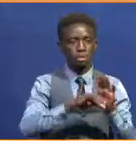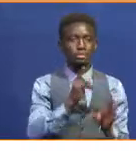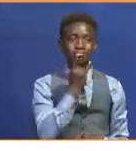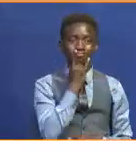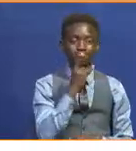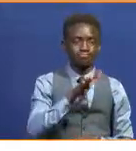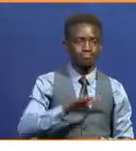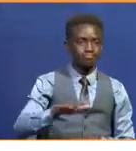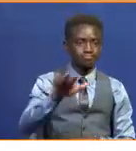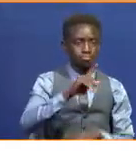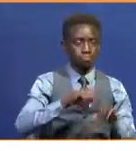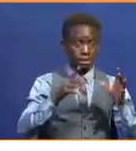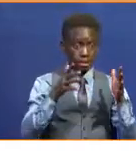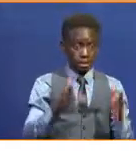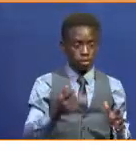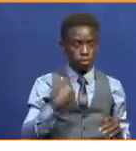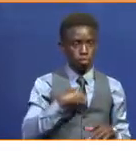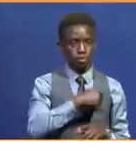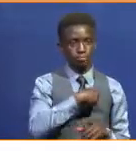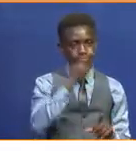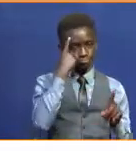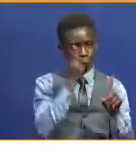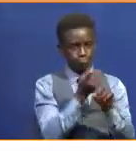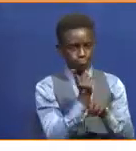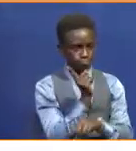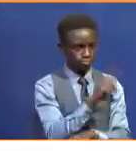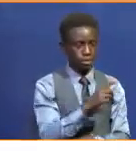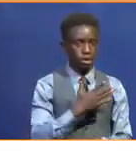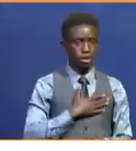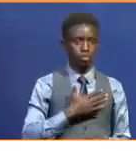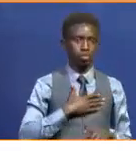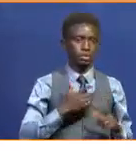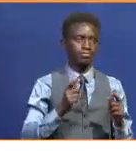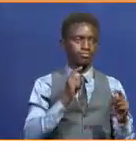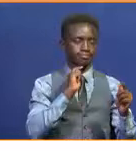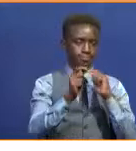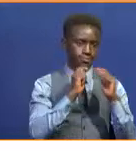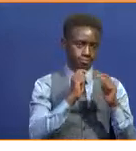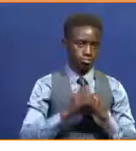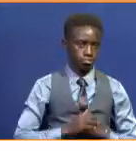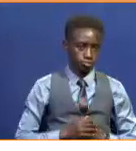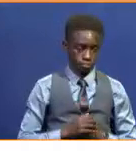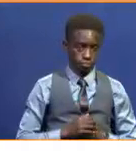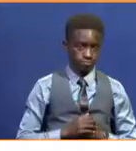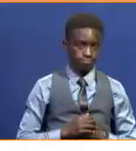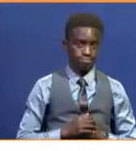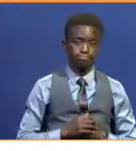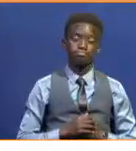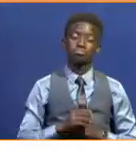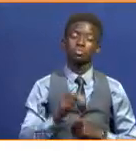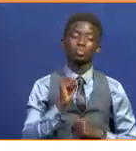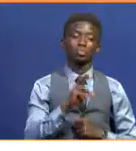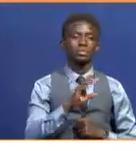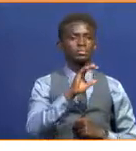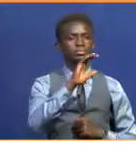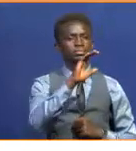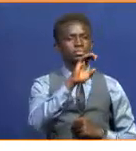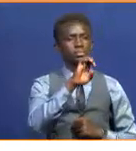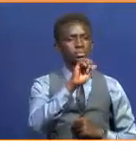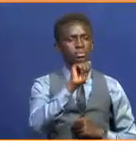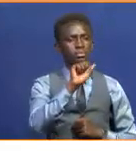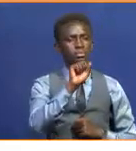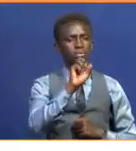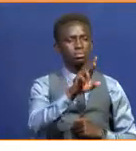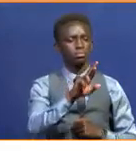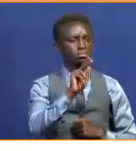bulletin. But now let's go back to our live and candid discussion. Cesar, how has Kenya